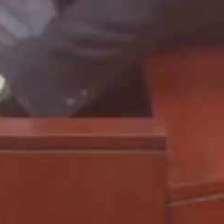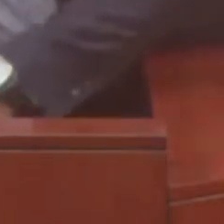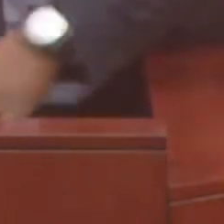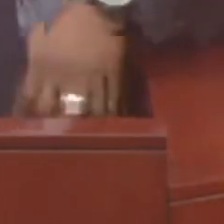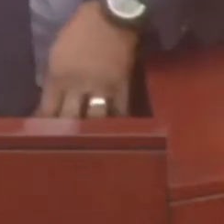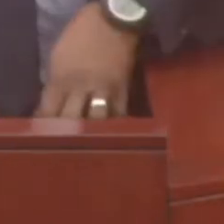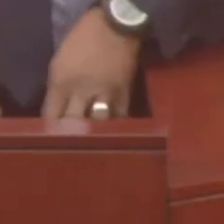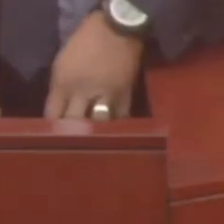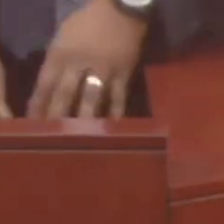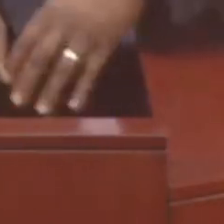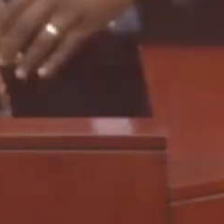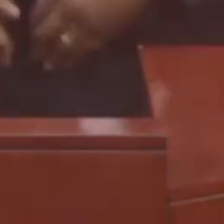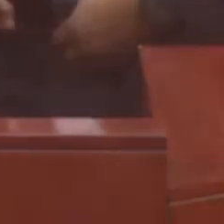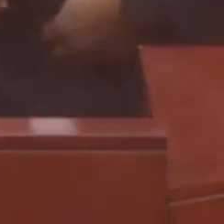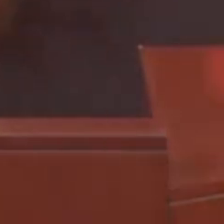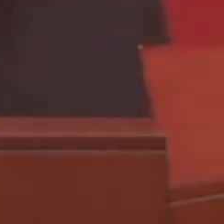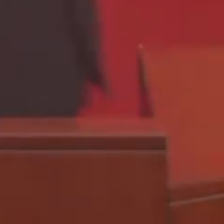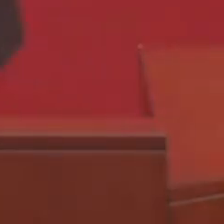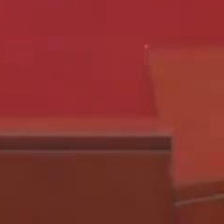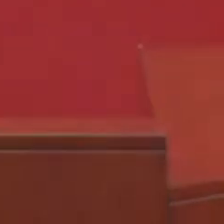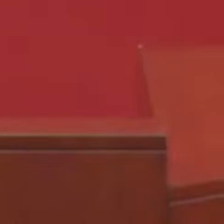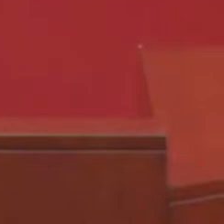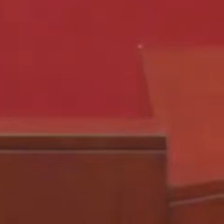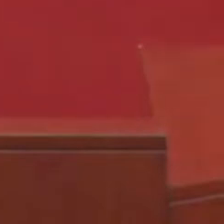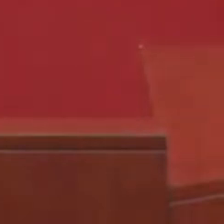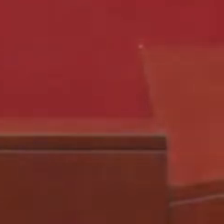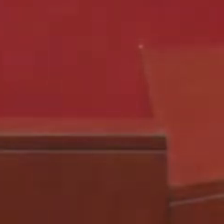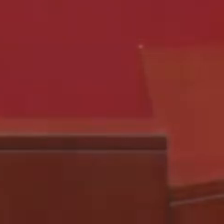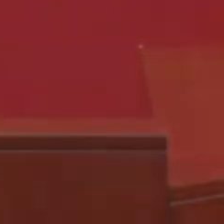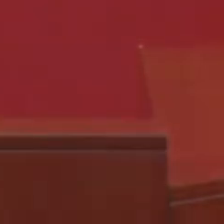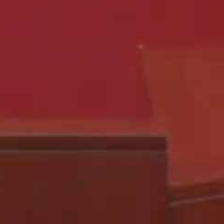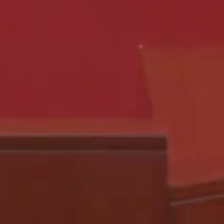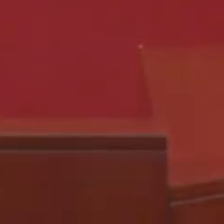Yes, Honorable Leader. Speaker,